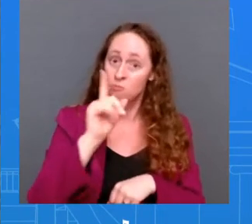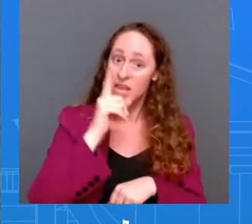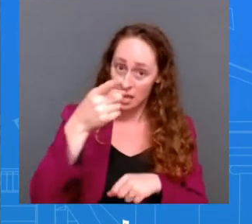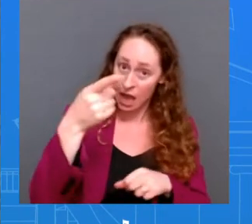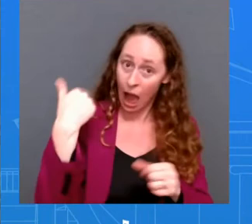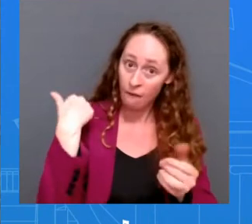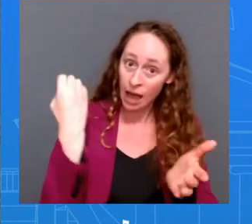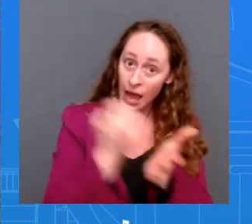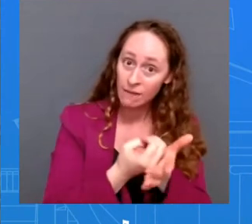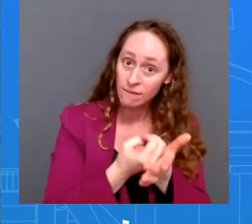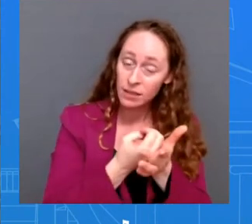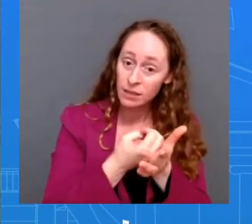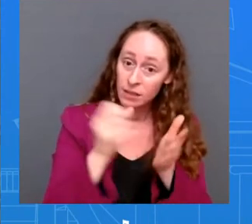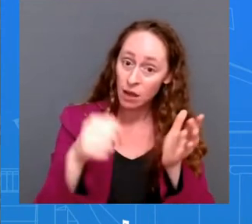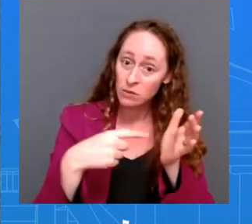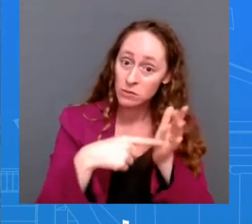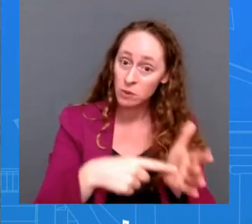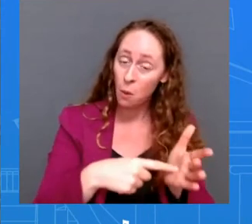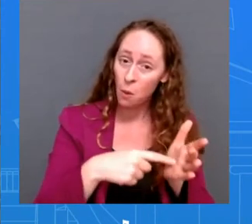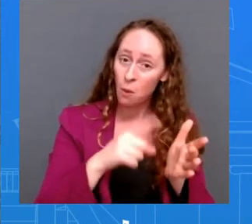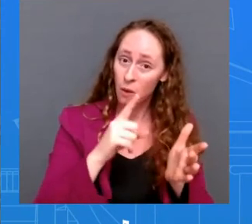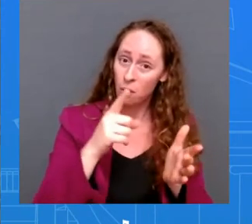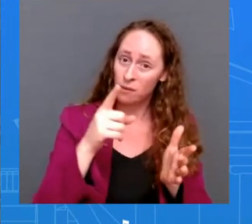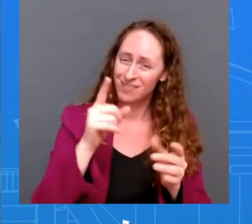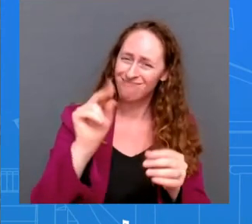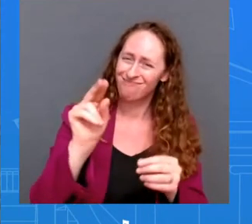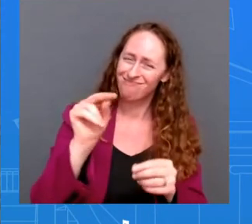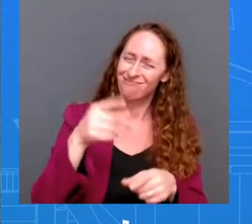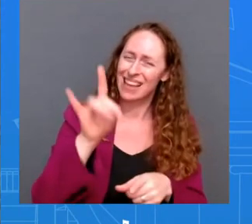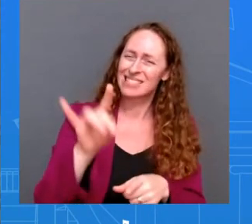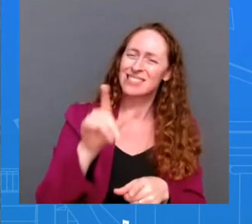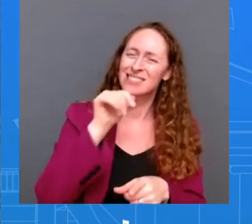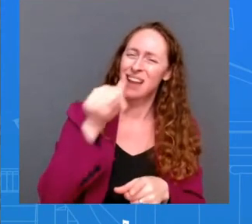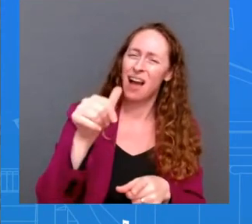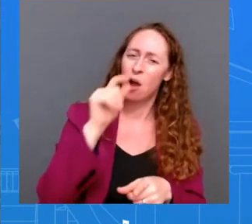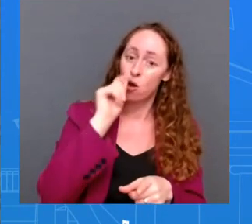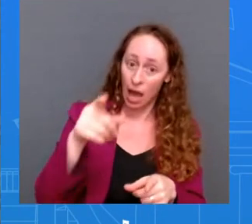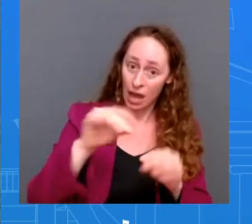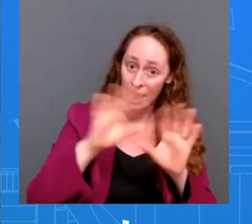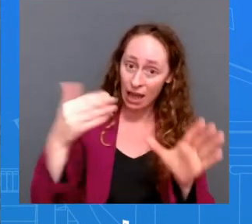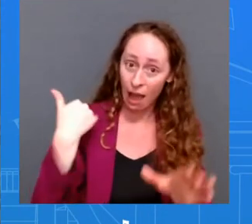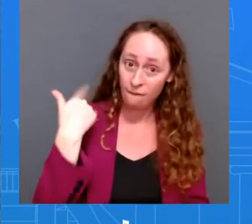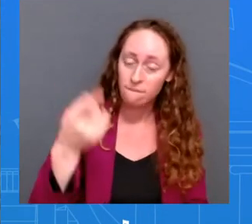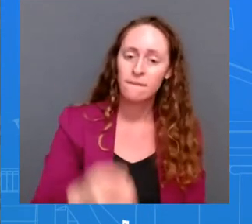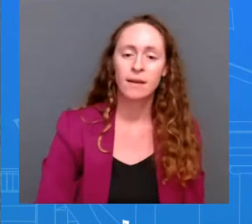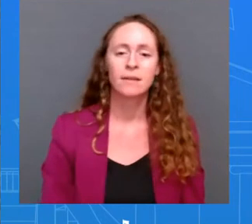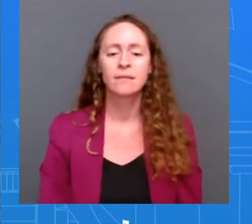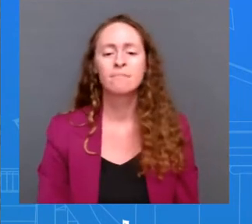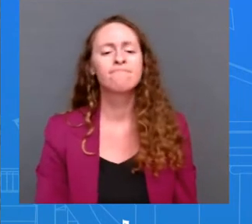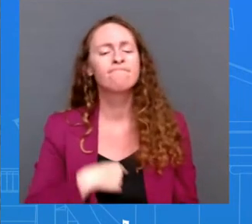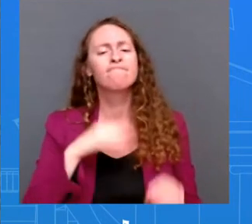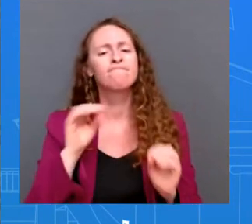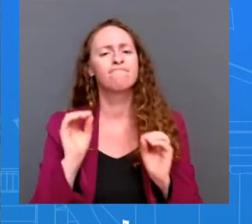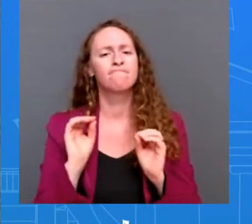this is all fresh information. We'll see what they do with it, and. You know, it's a